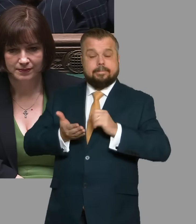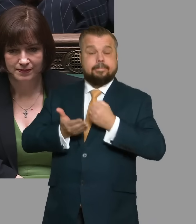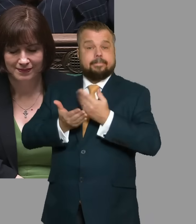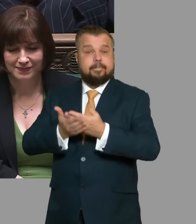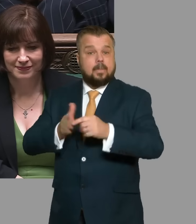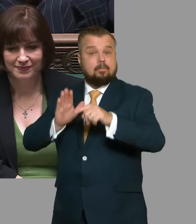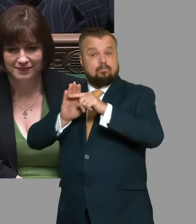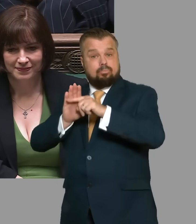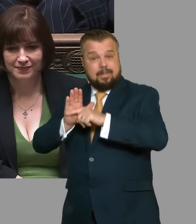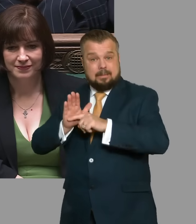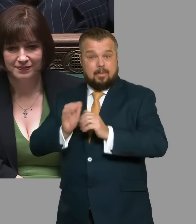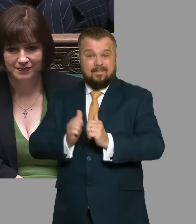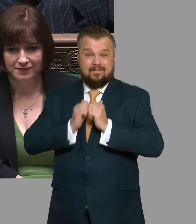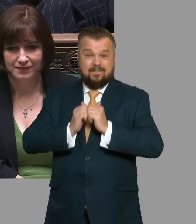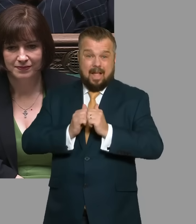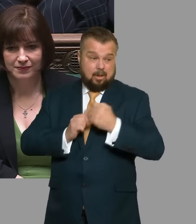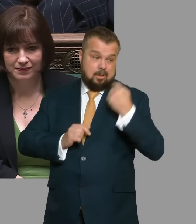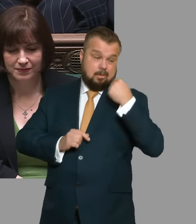educational needs,